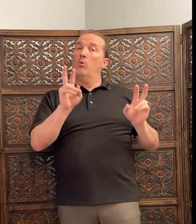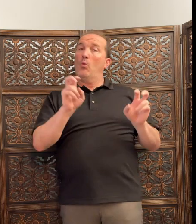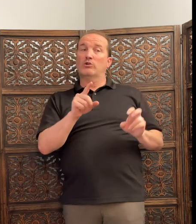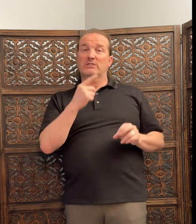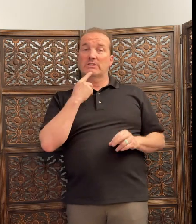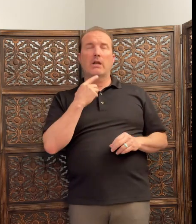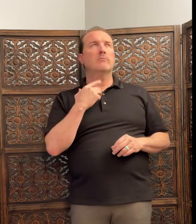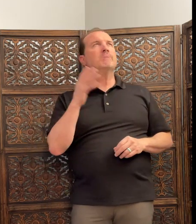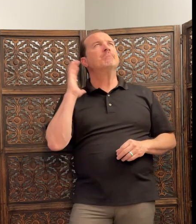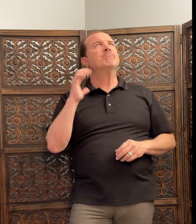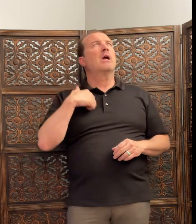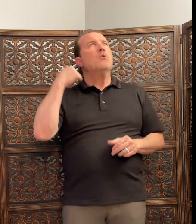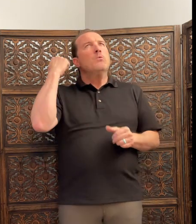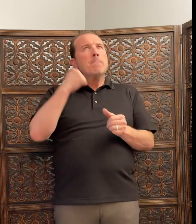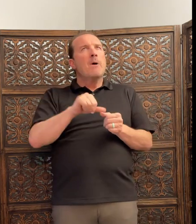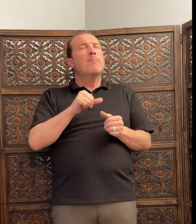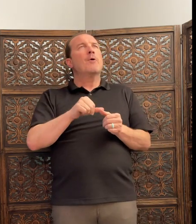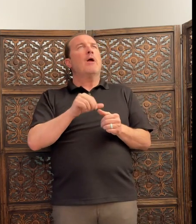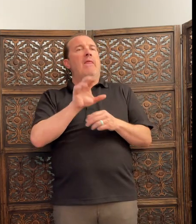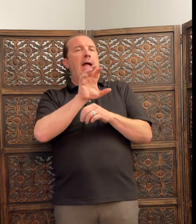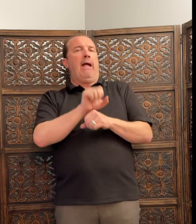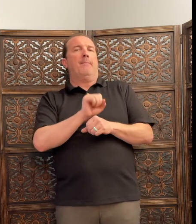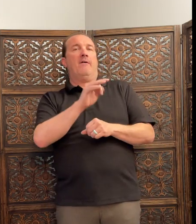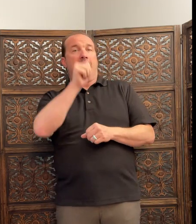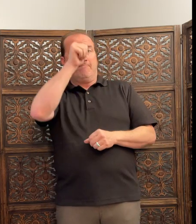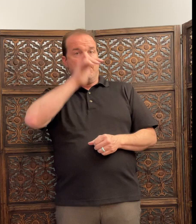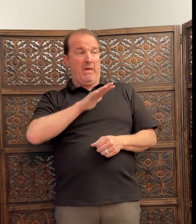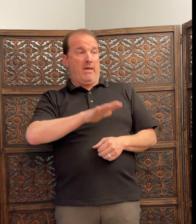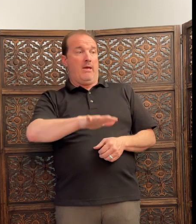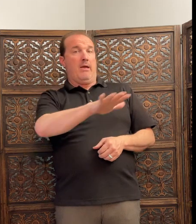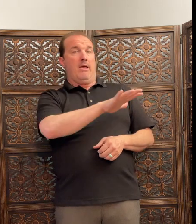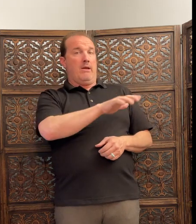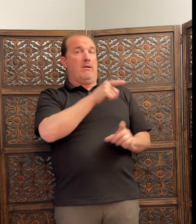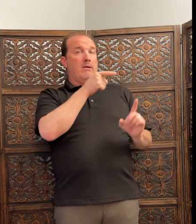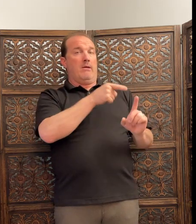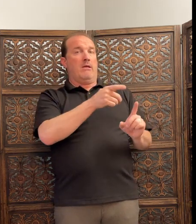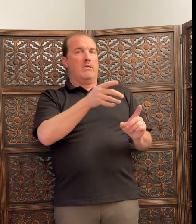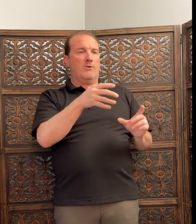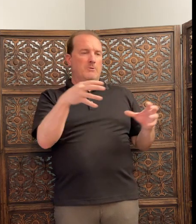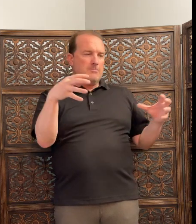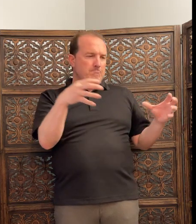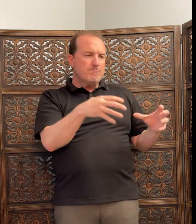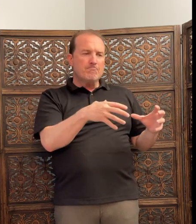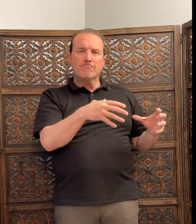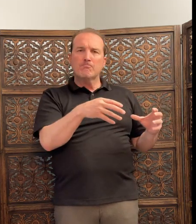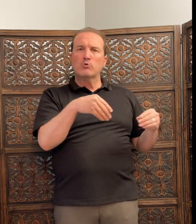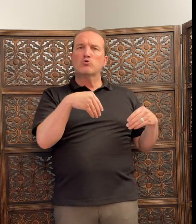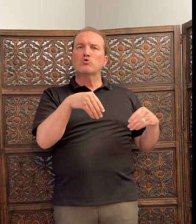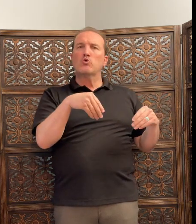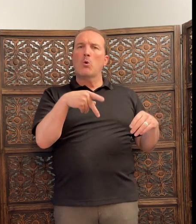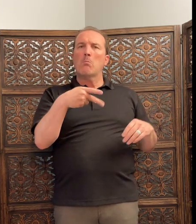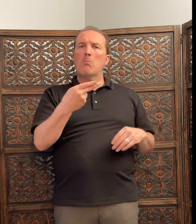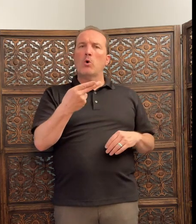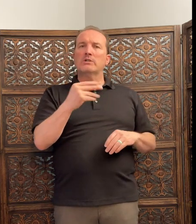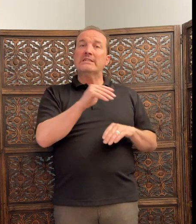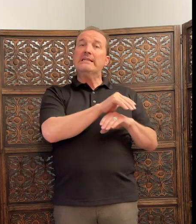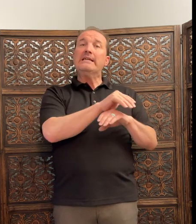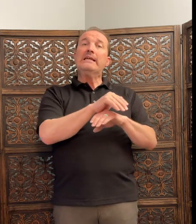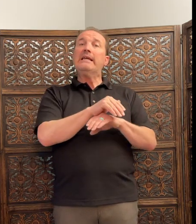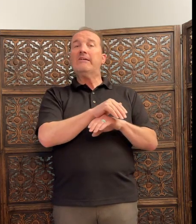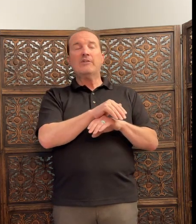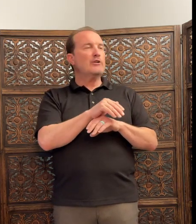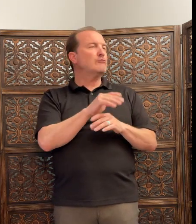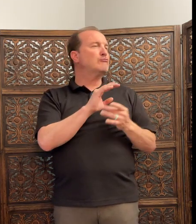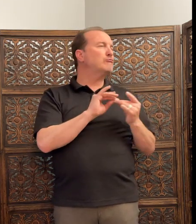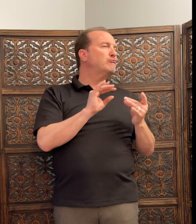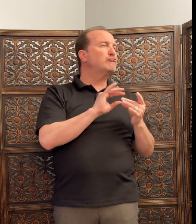quote, as early as I could remember, it was the habit of the men folks particularly to gather on the store porch